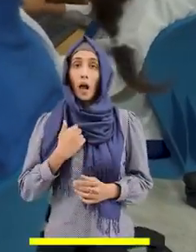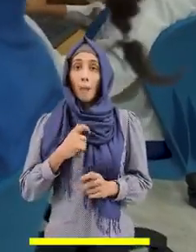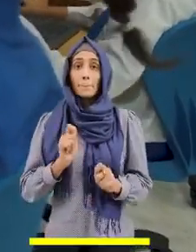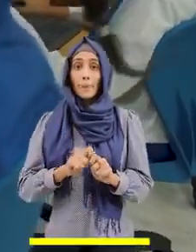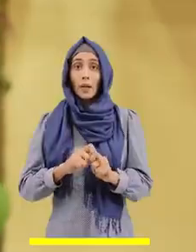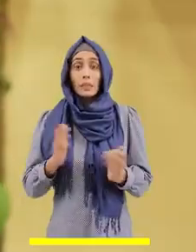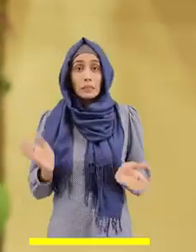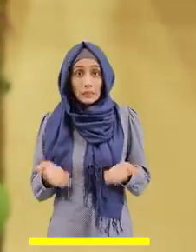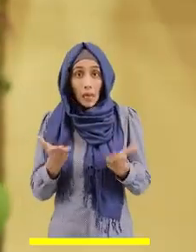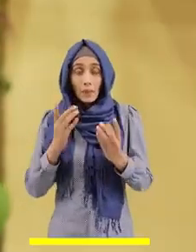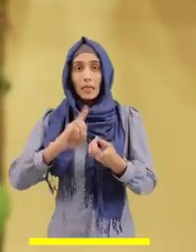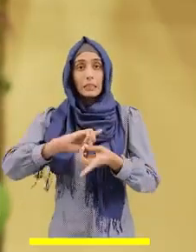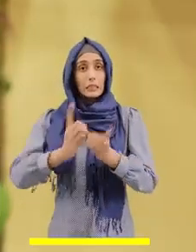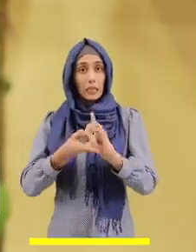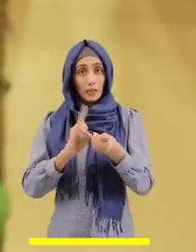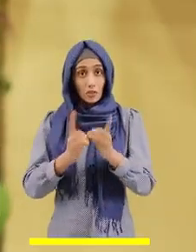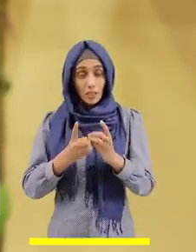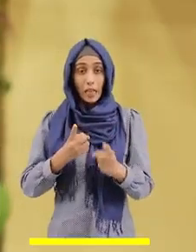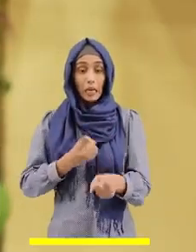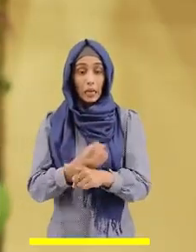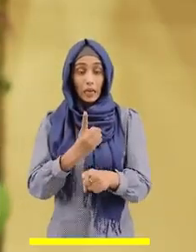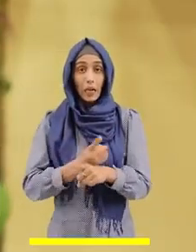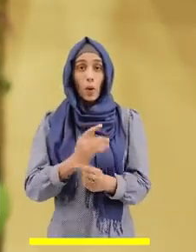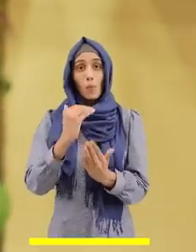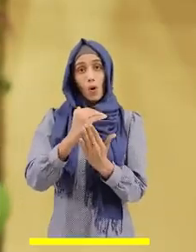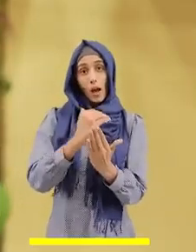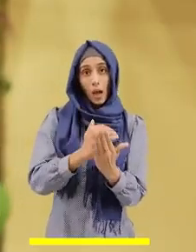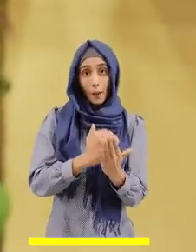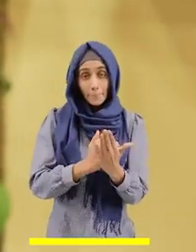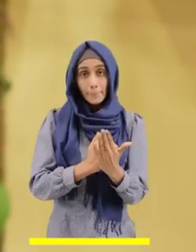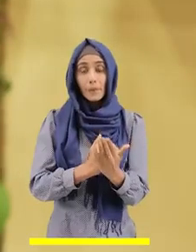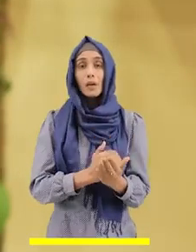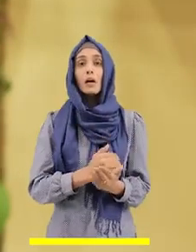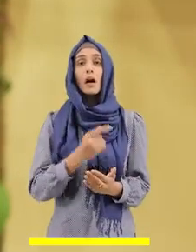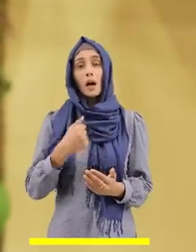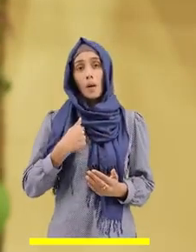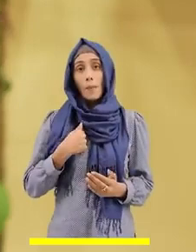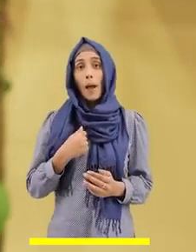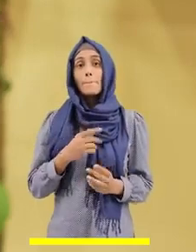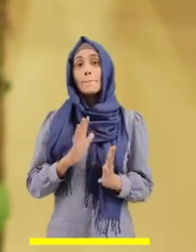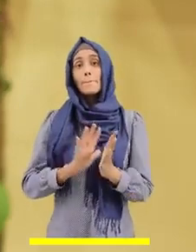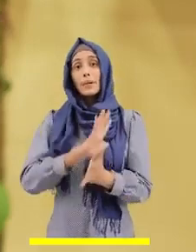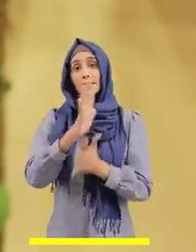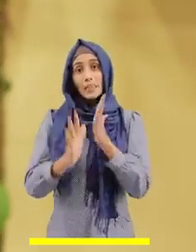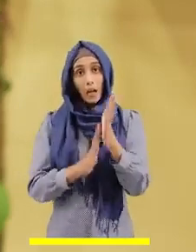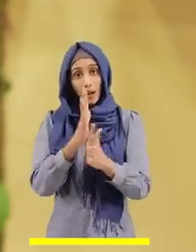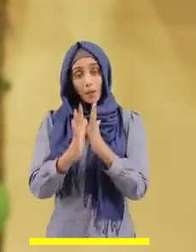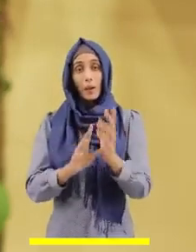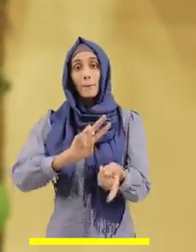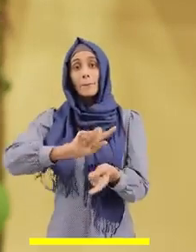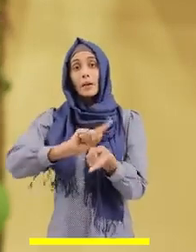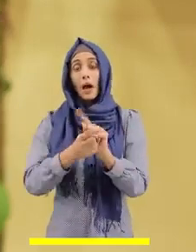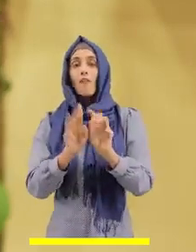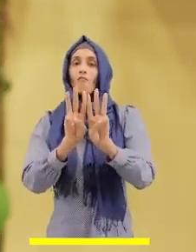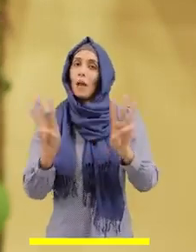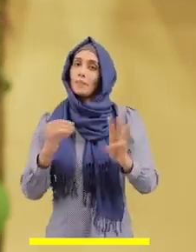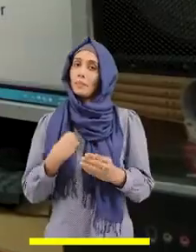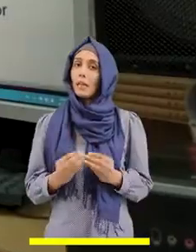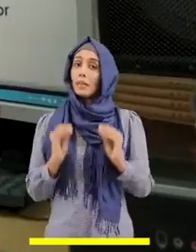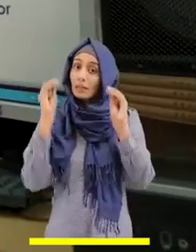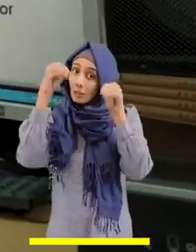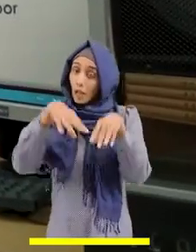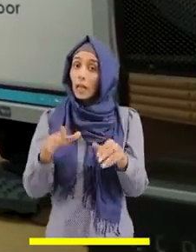One thing we're working on developing is digital learning content that is up on a Pakistan Sign Language